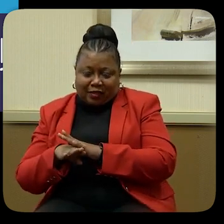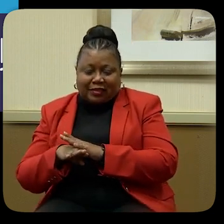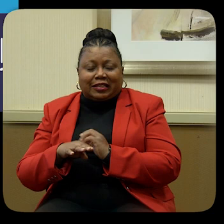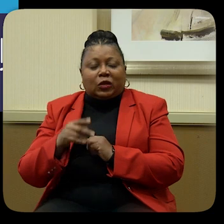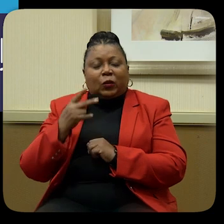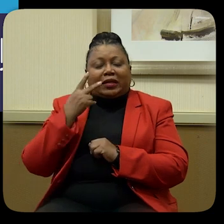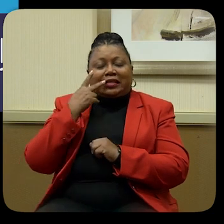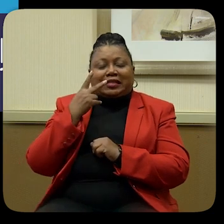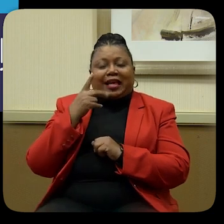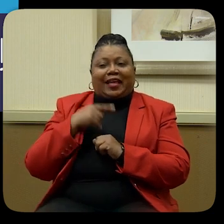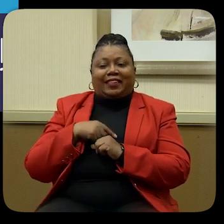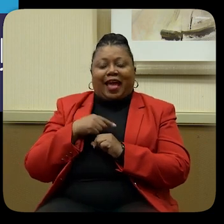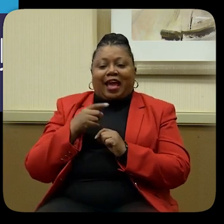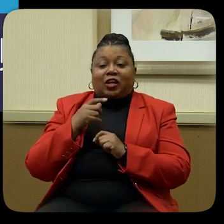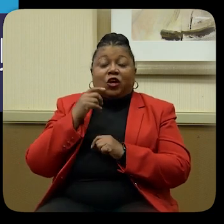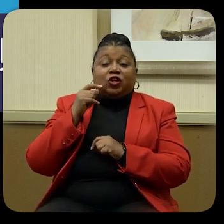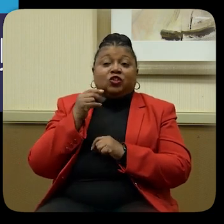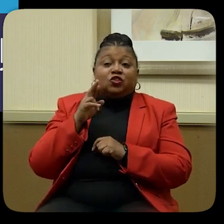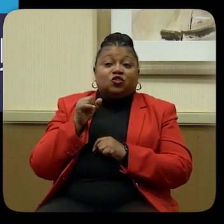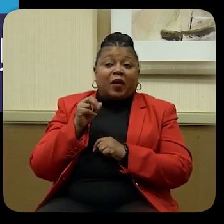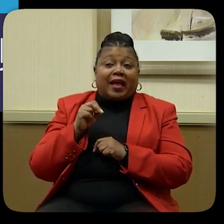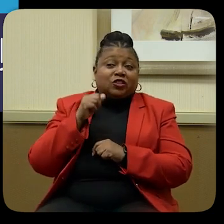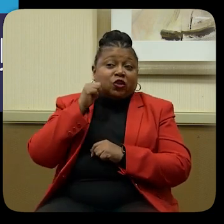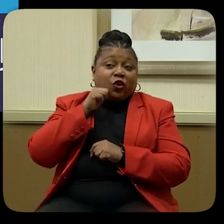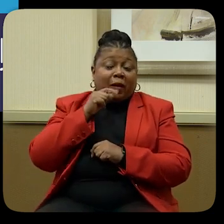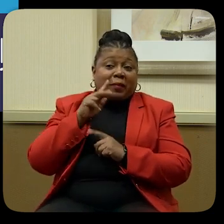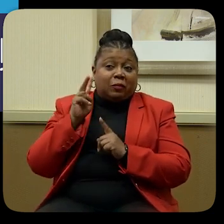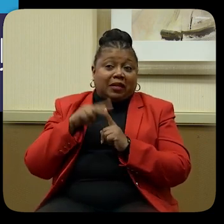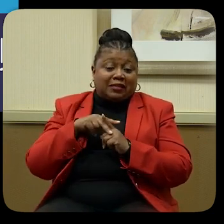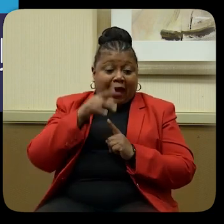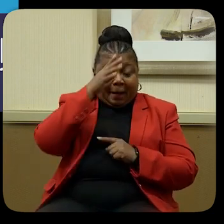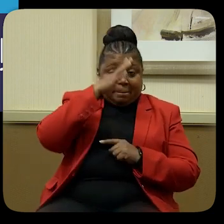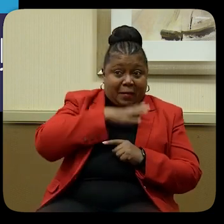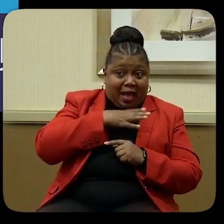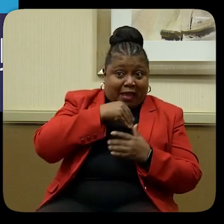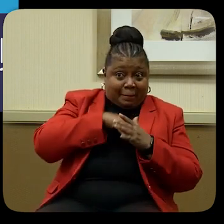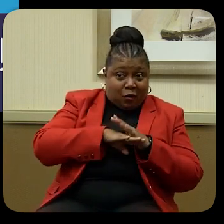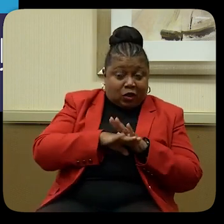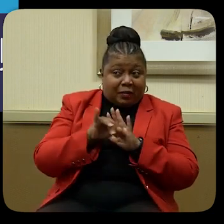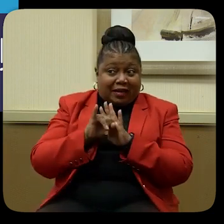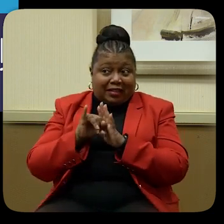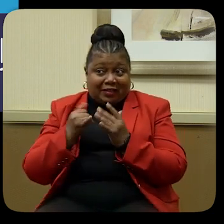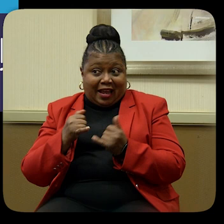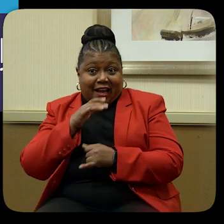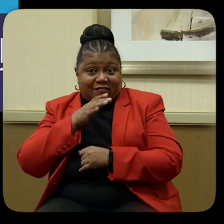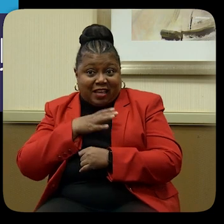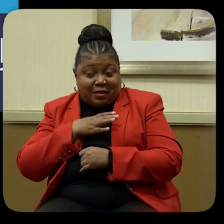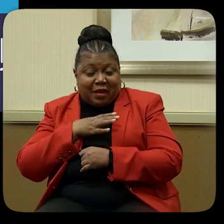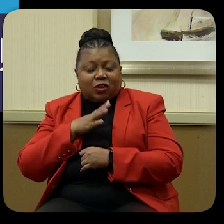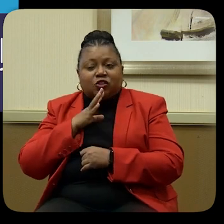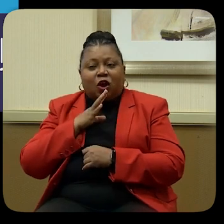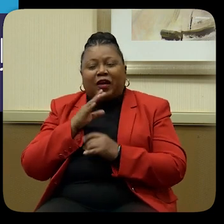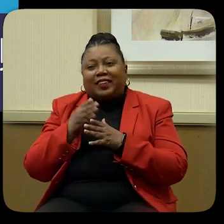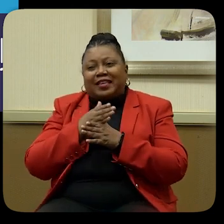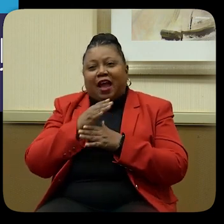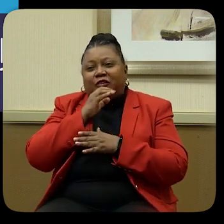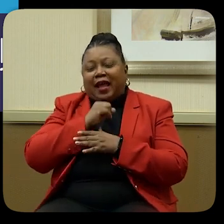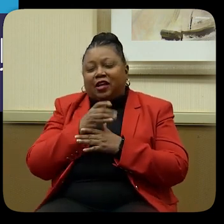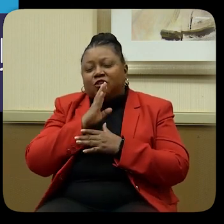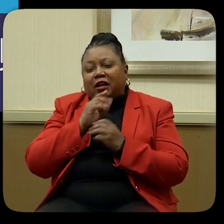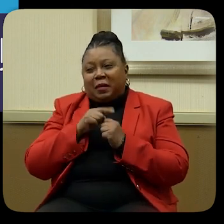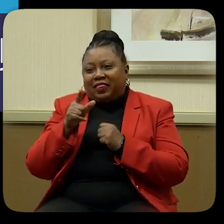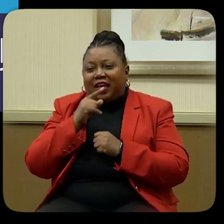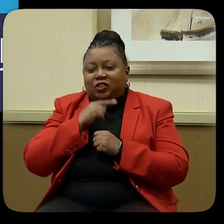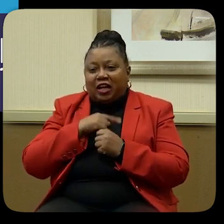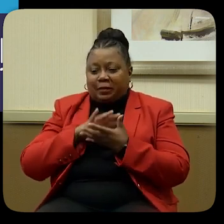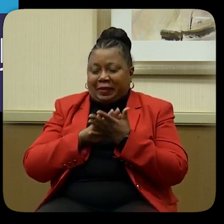We see that trans girls, so people who were assigned male at birth but identify as female, the average age of them talking about